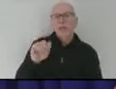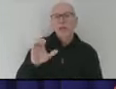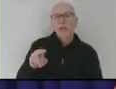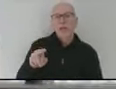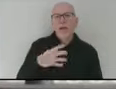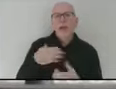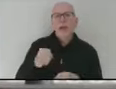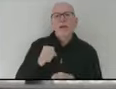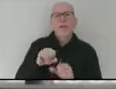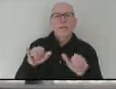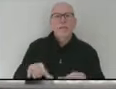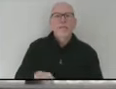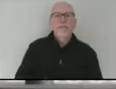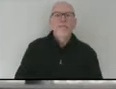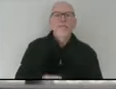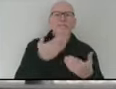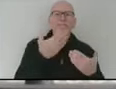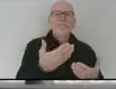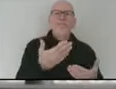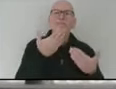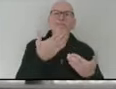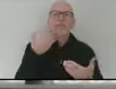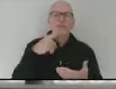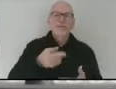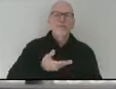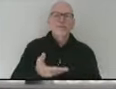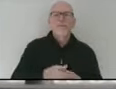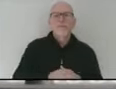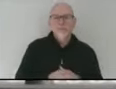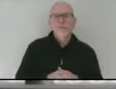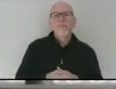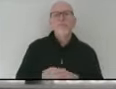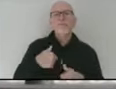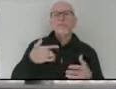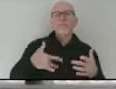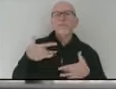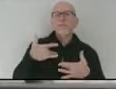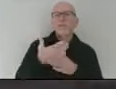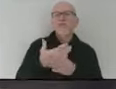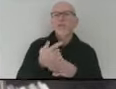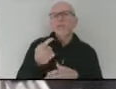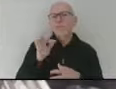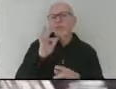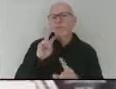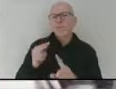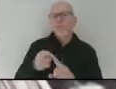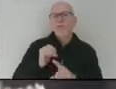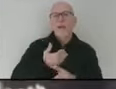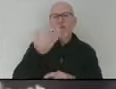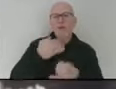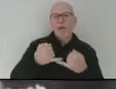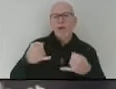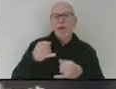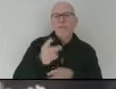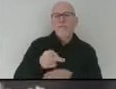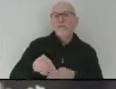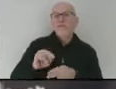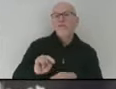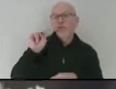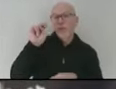Sarah? Thank you, and thank you for the invite. I'm excited to share a little bit of perspective from our frontline caregivers here in the north